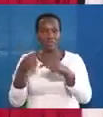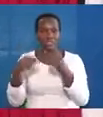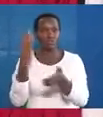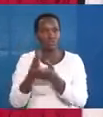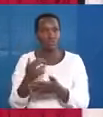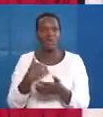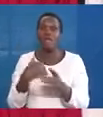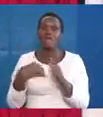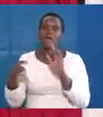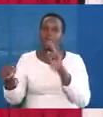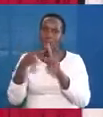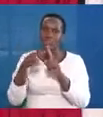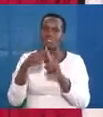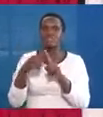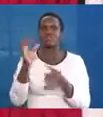republic.